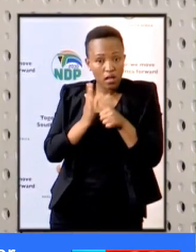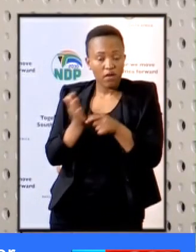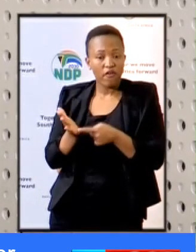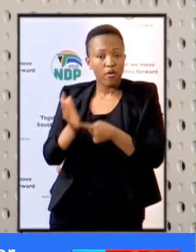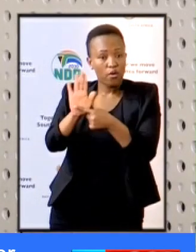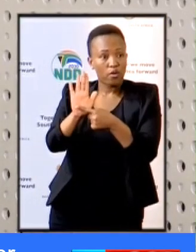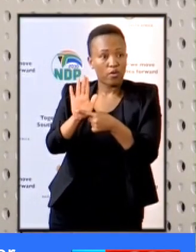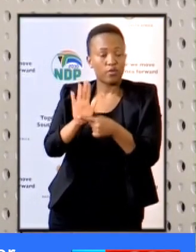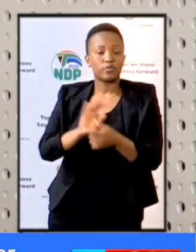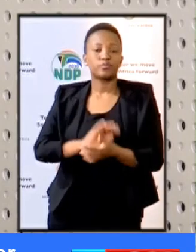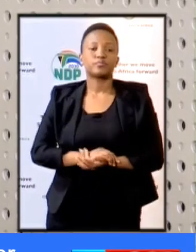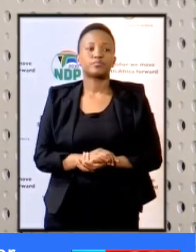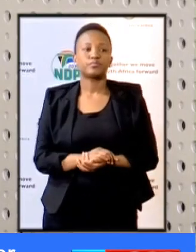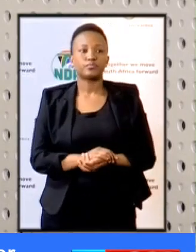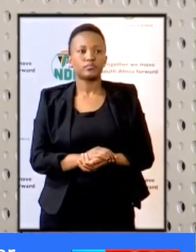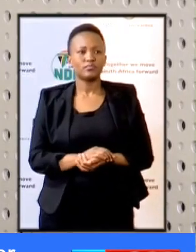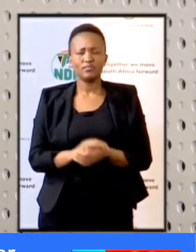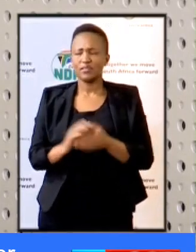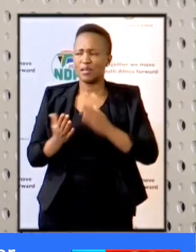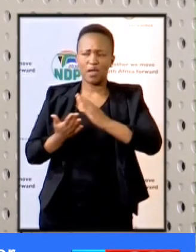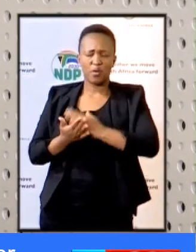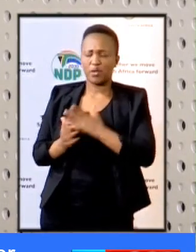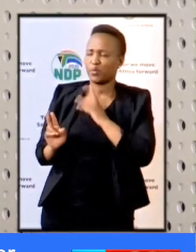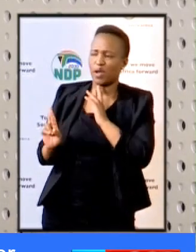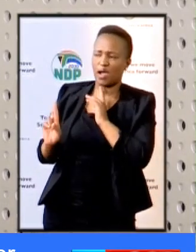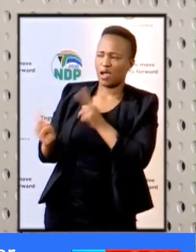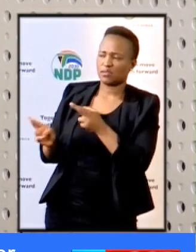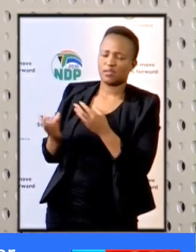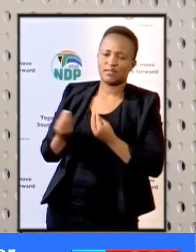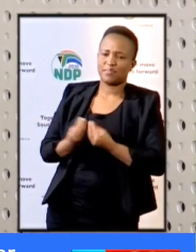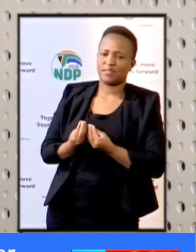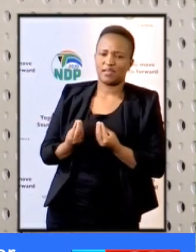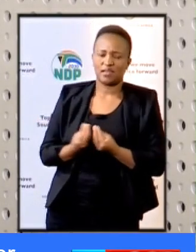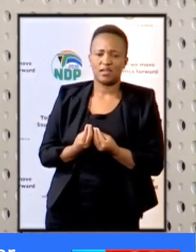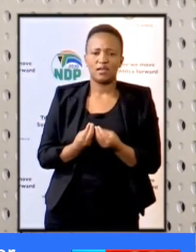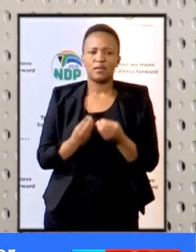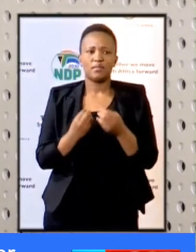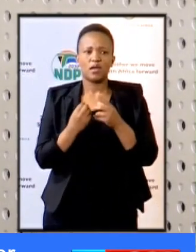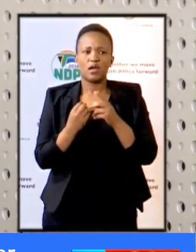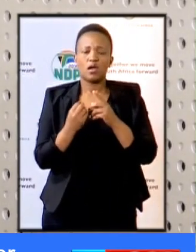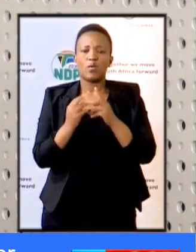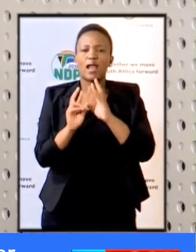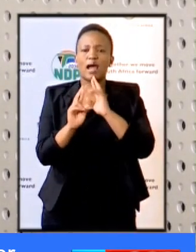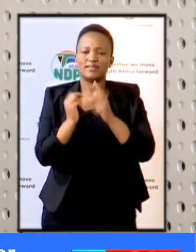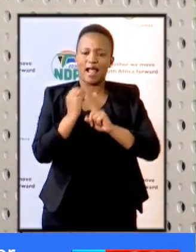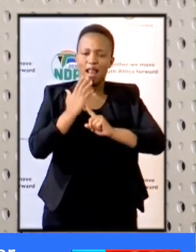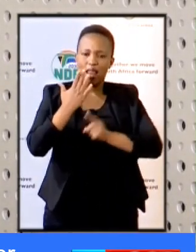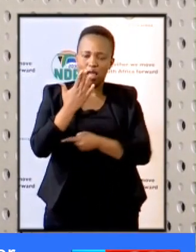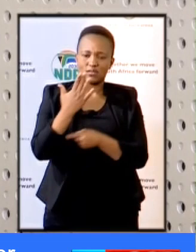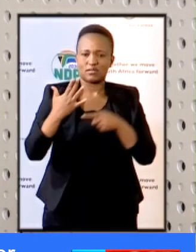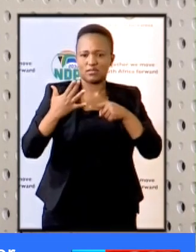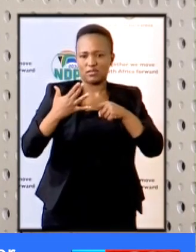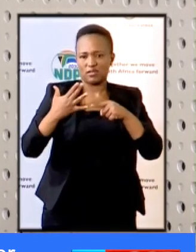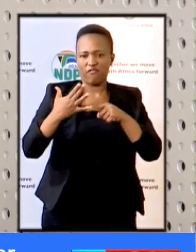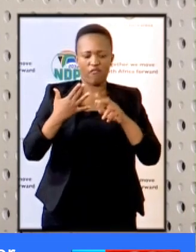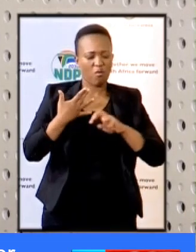Well, let me answer something at least. I'll answer the last one and the other one of transport.